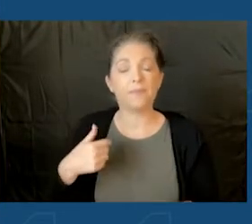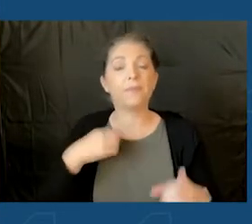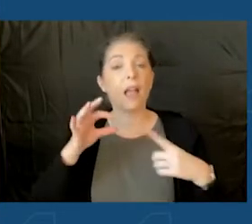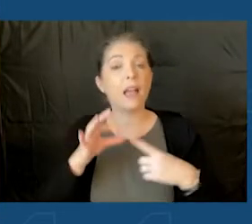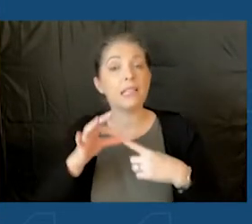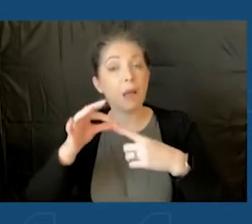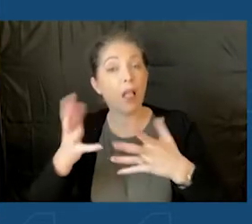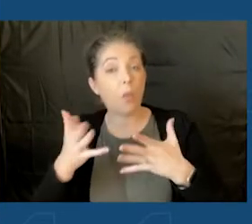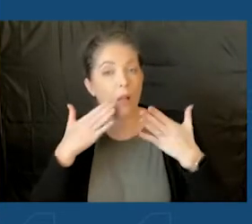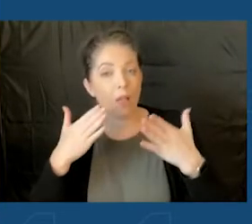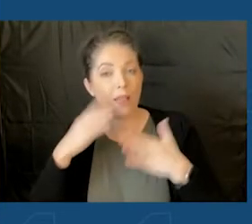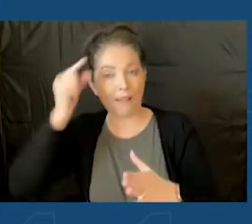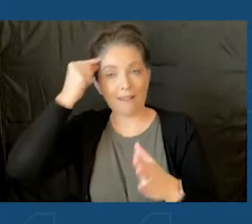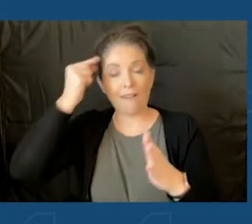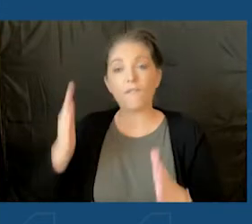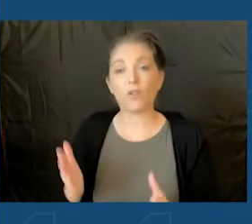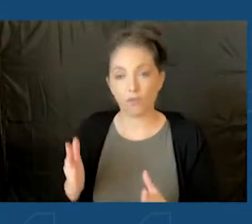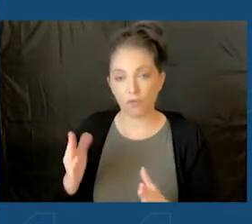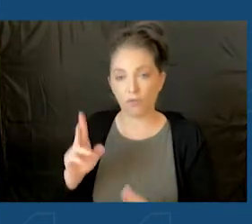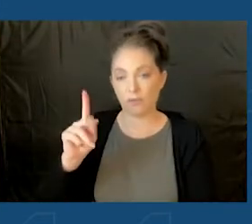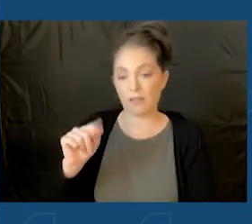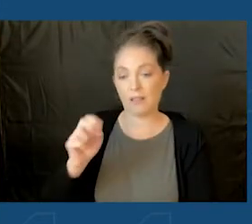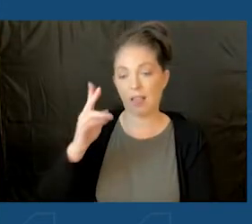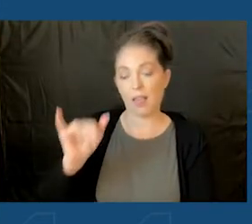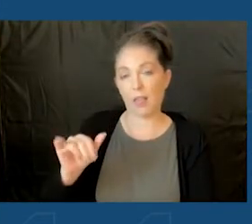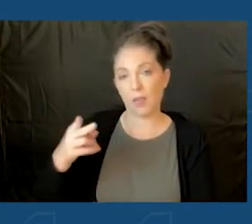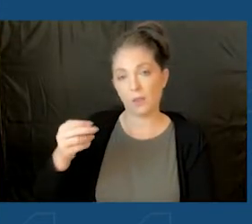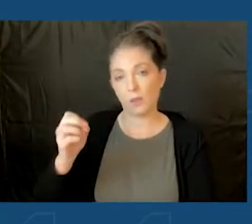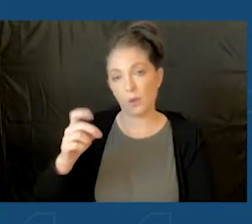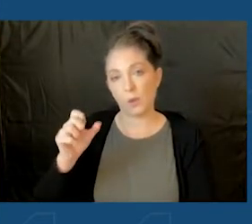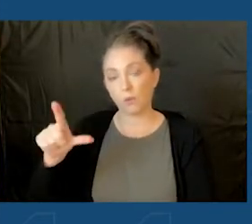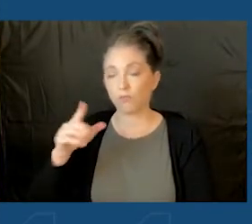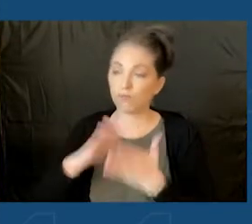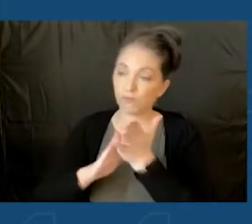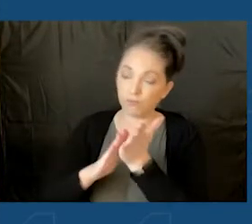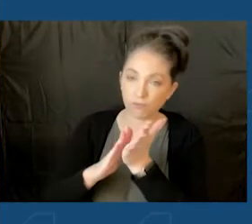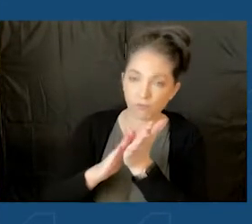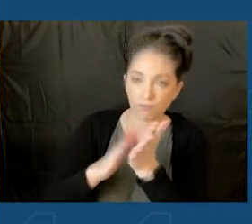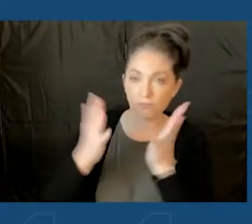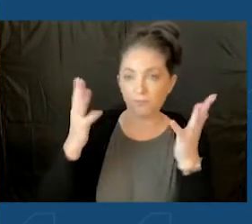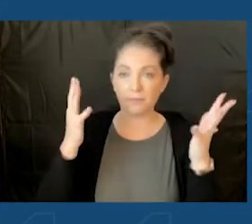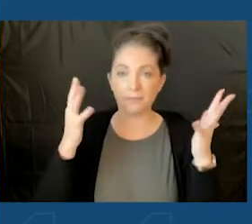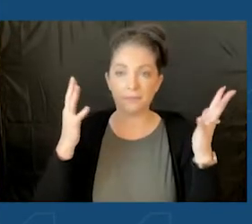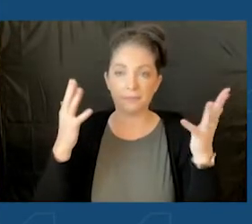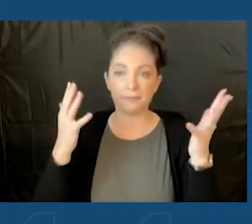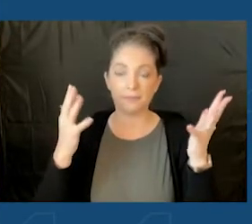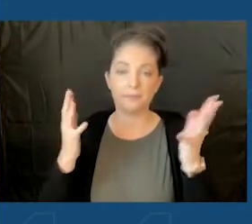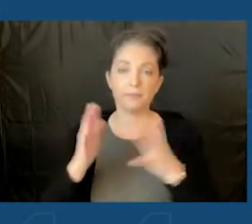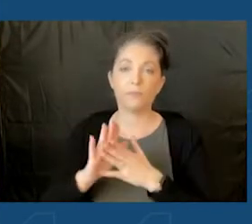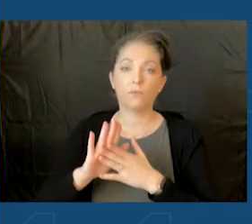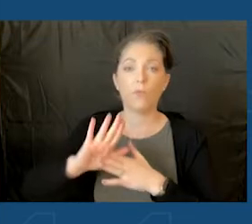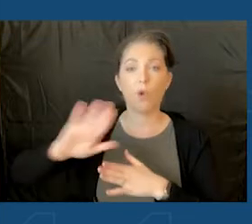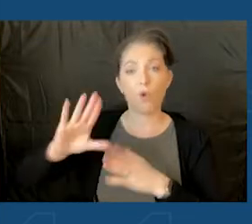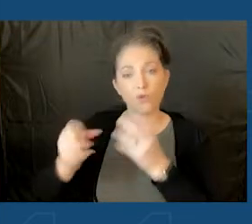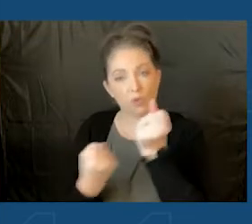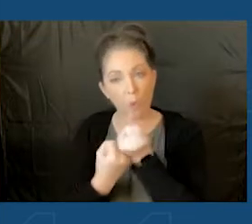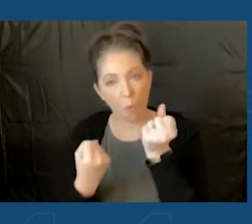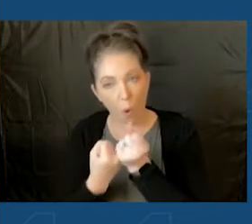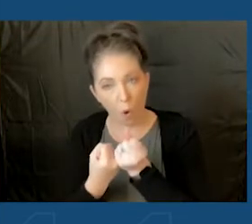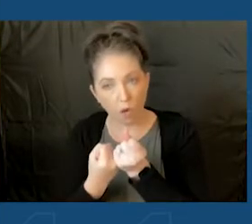our governor, Kathy Hochul. Please give it up for Kathy Hochul for her support through